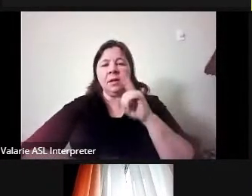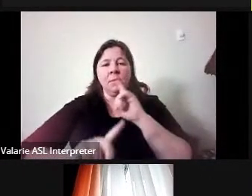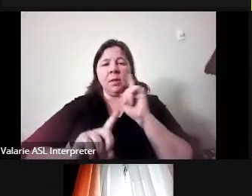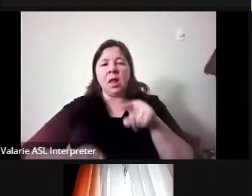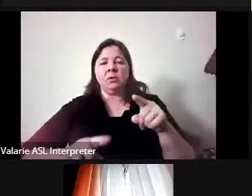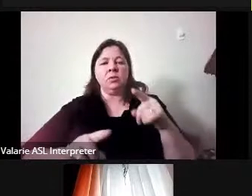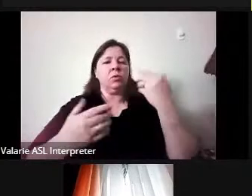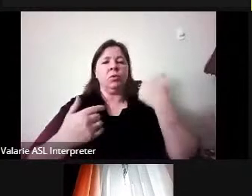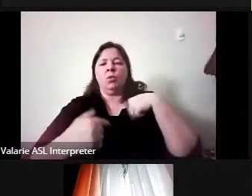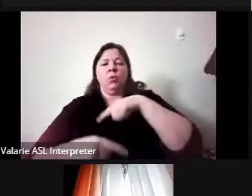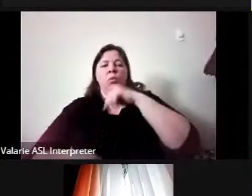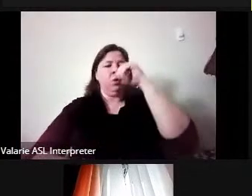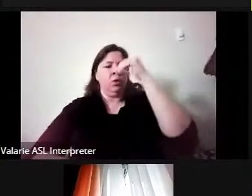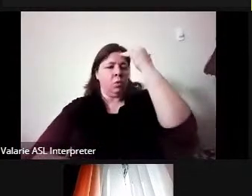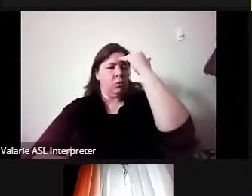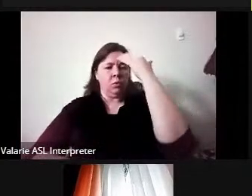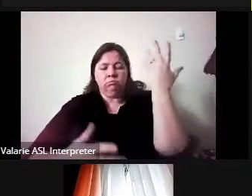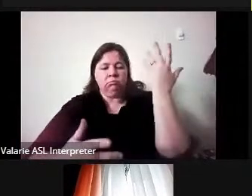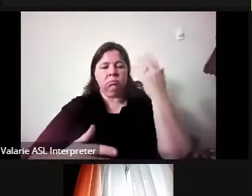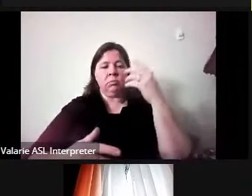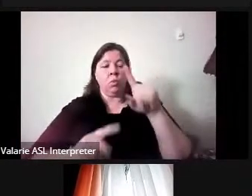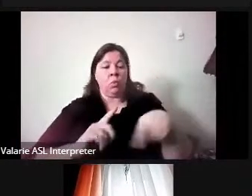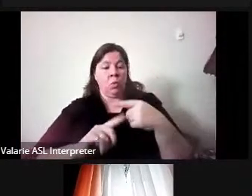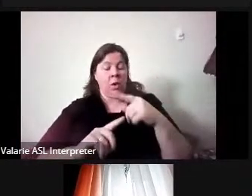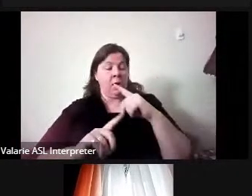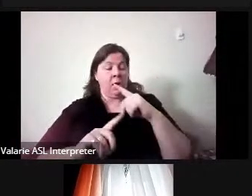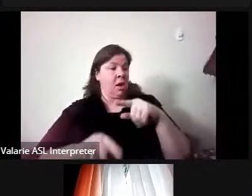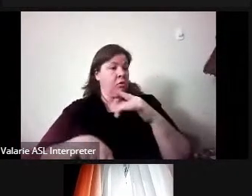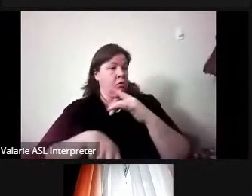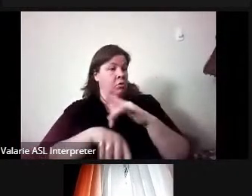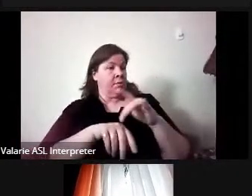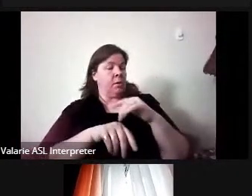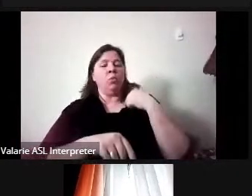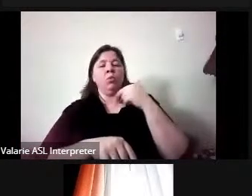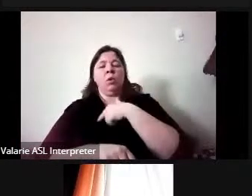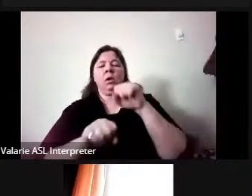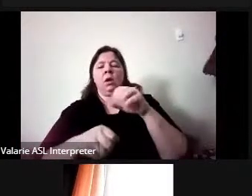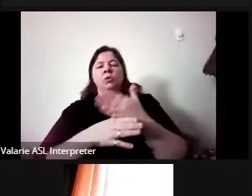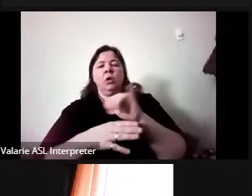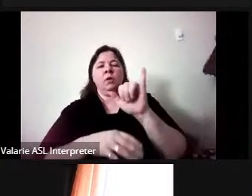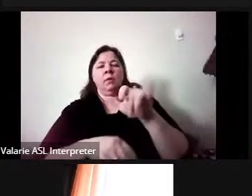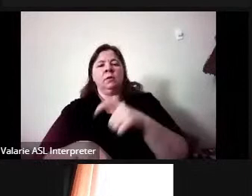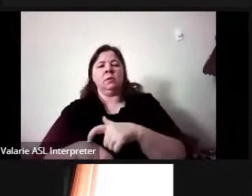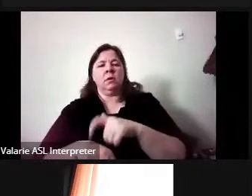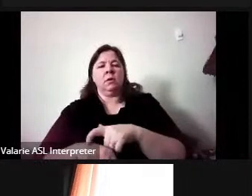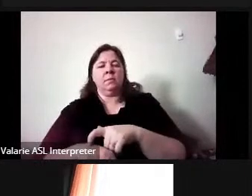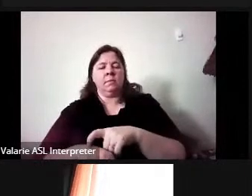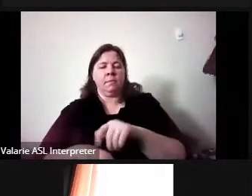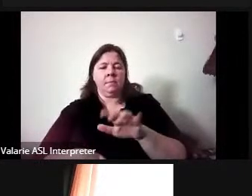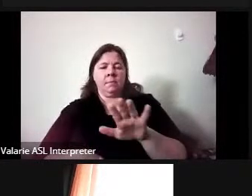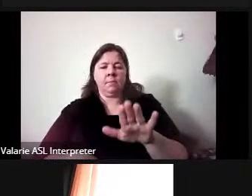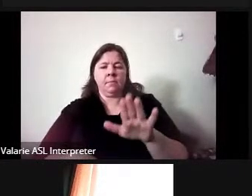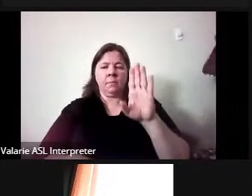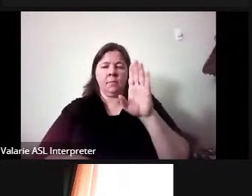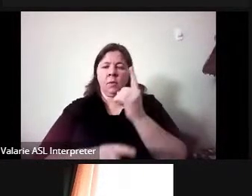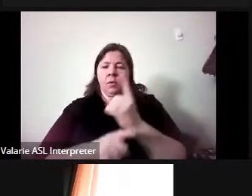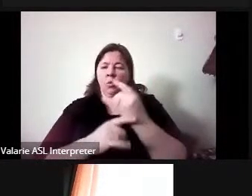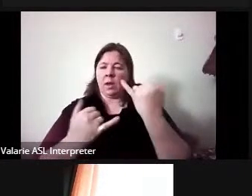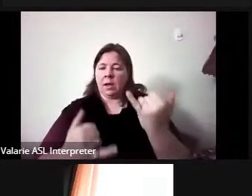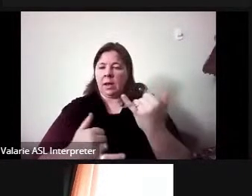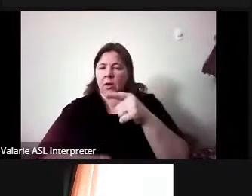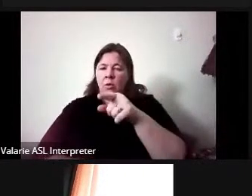information is available, and then we can share it then. What we know, what we know right now